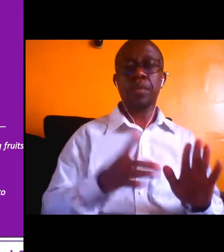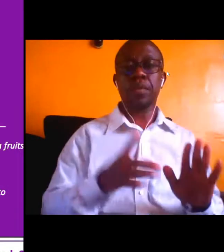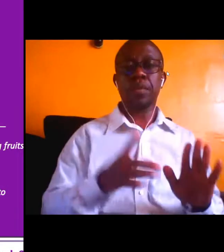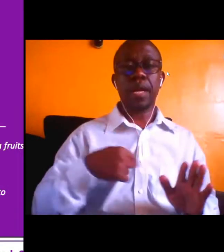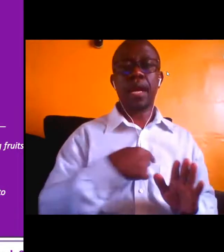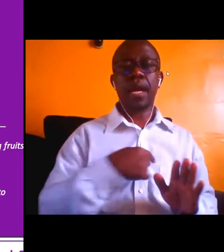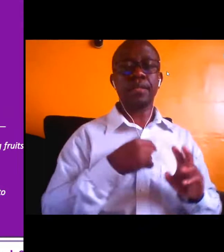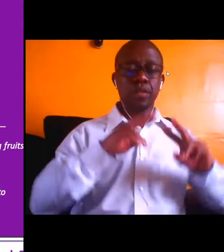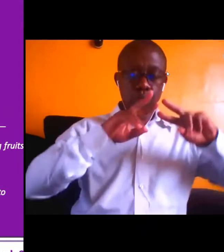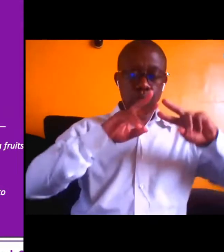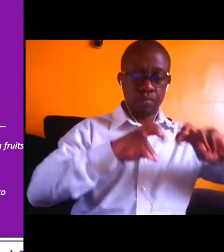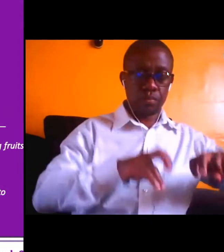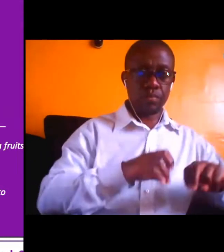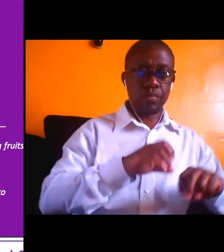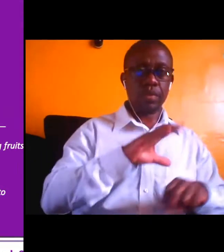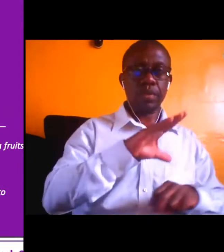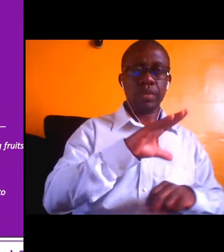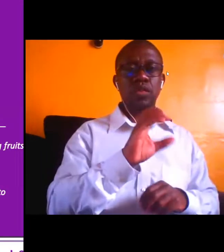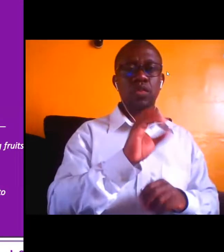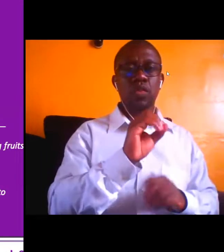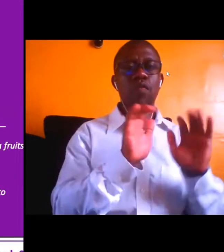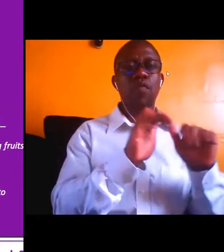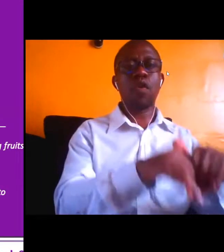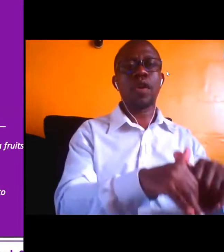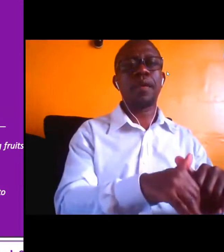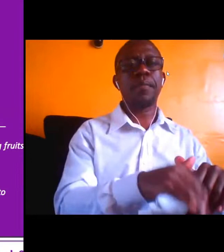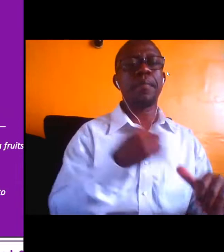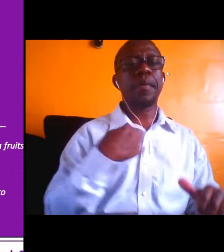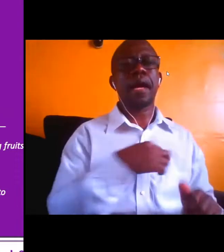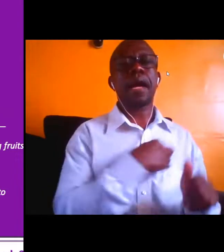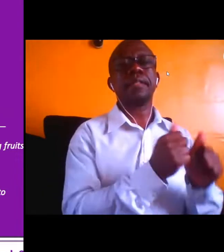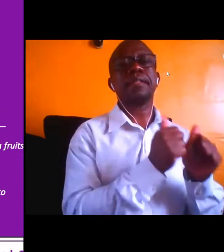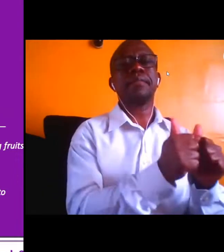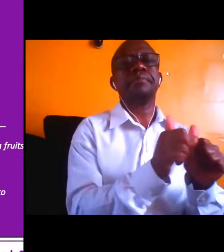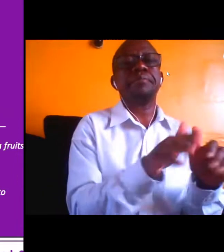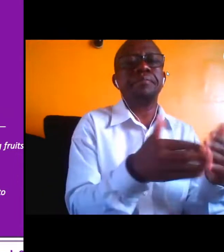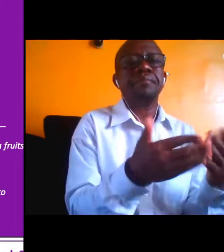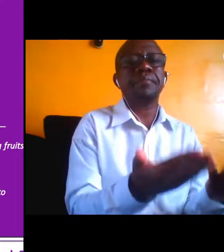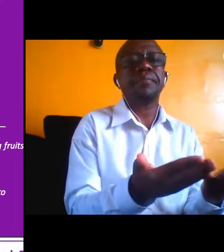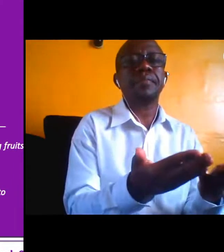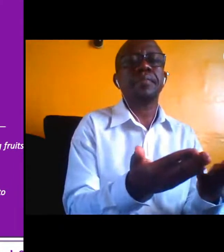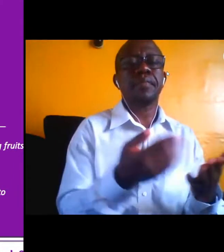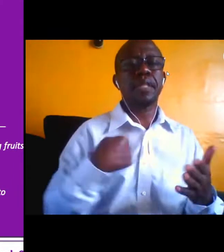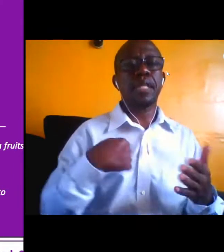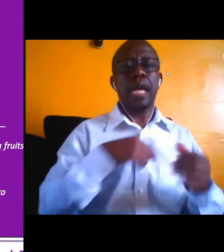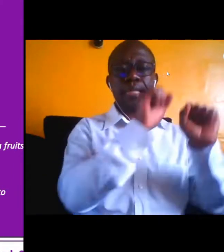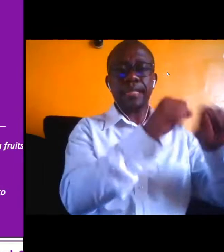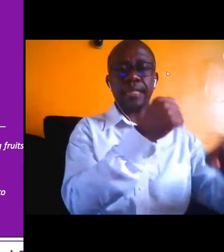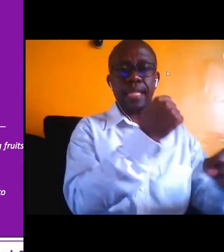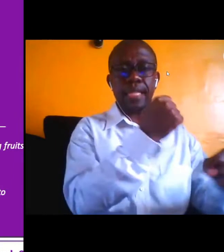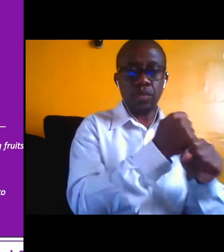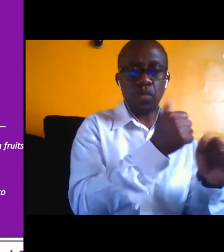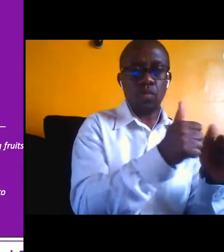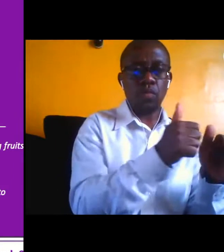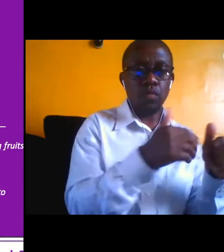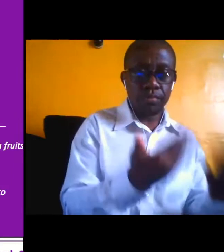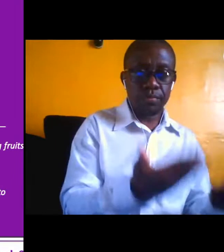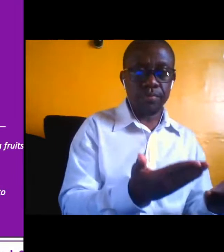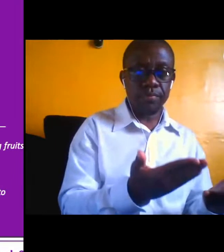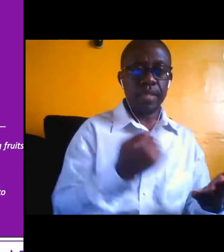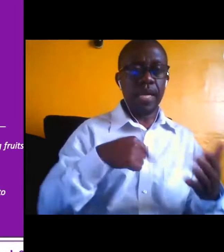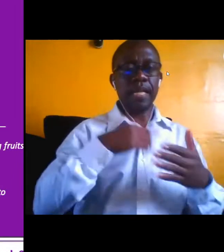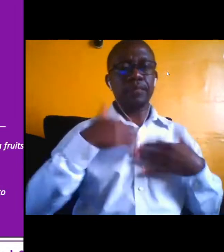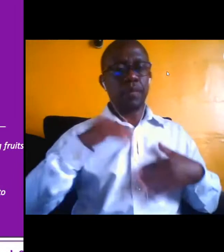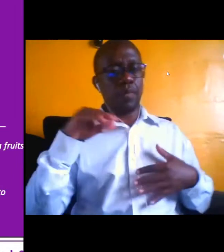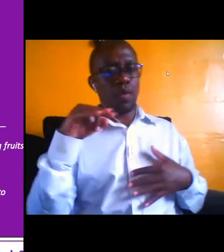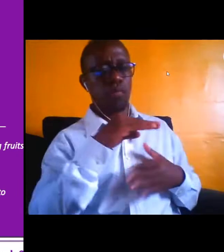CSO Forum. What are we capable of doing as the CSO Forum? What are we good at? What gives us sustainable